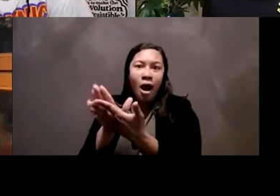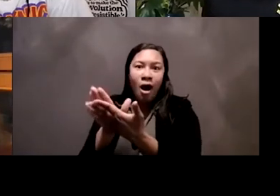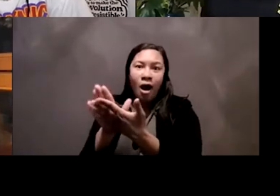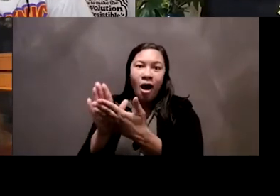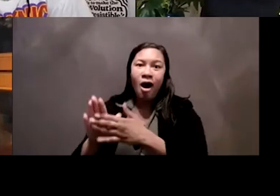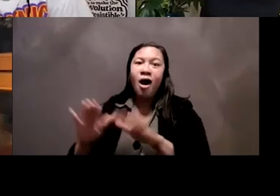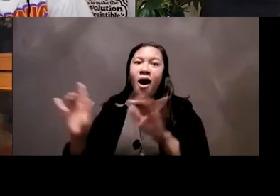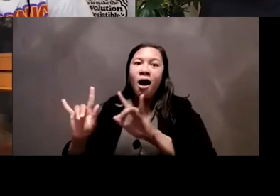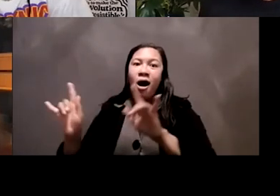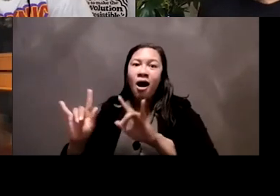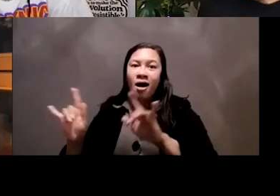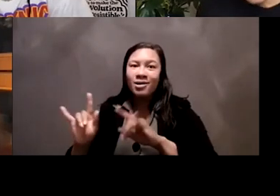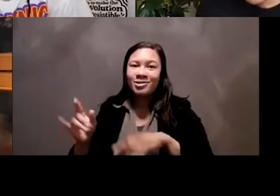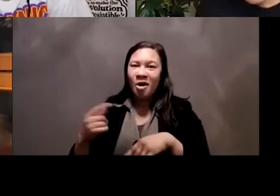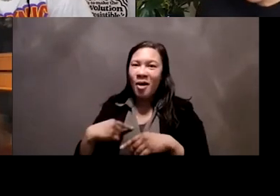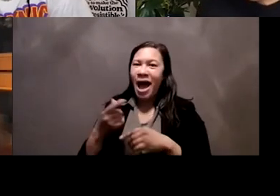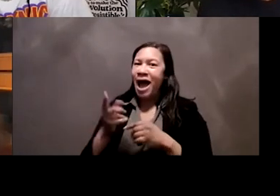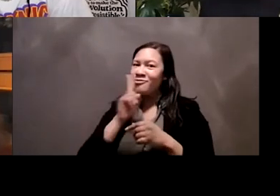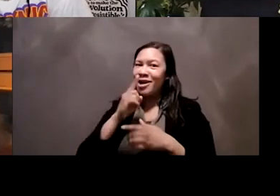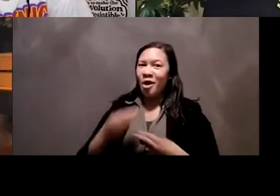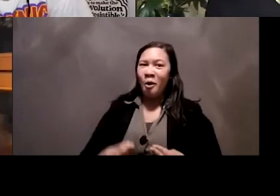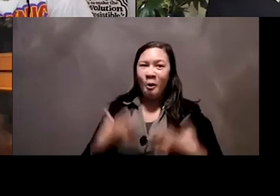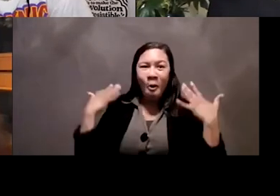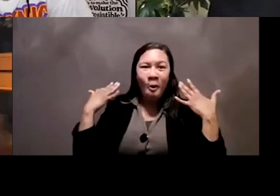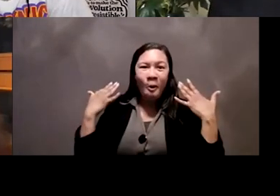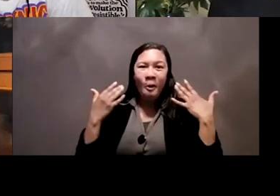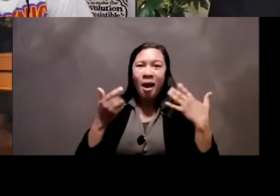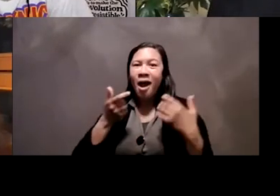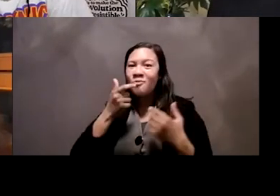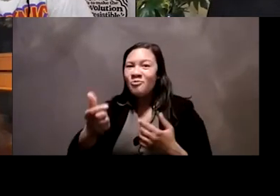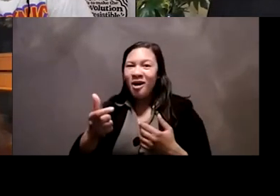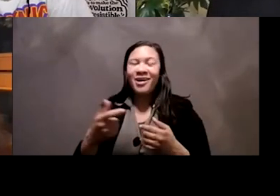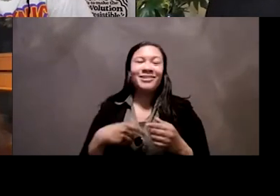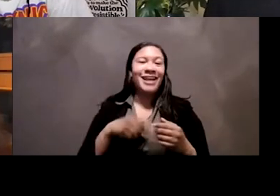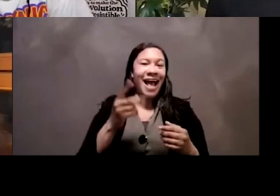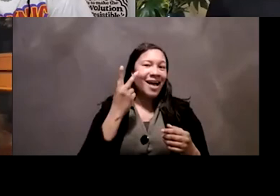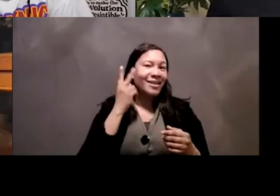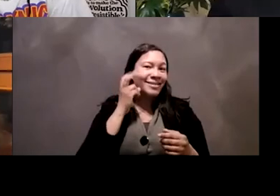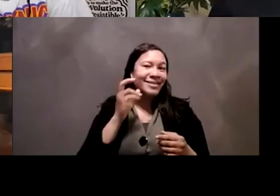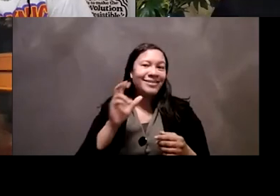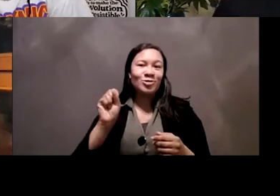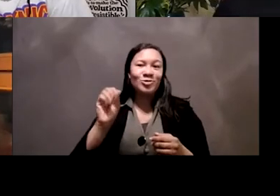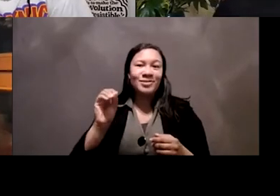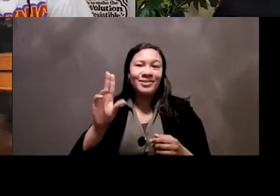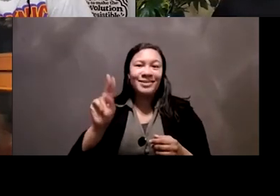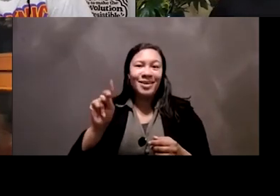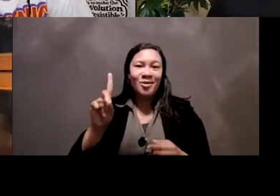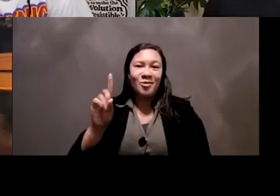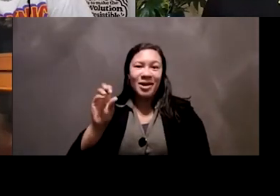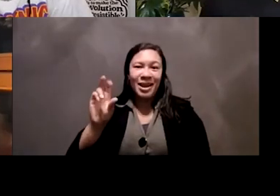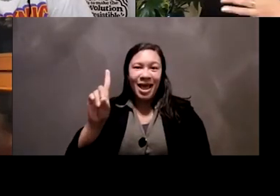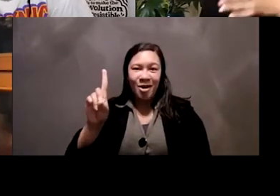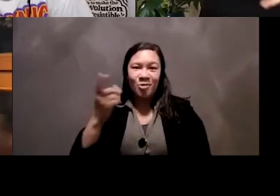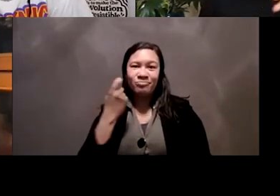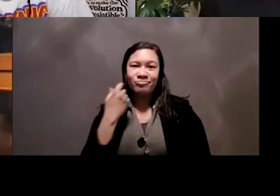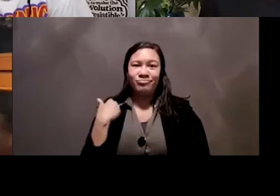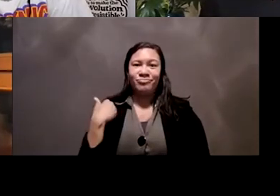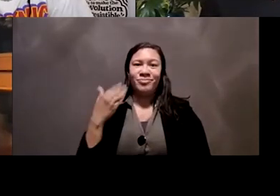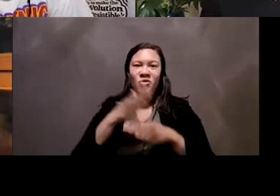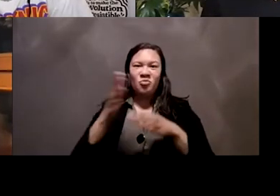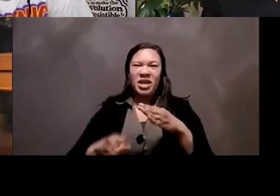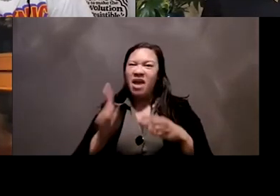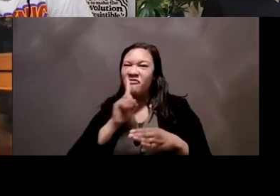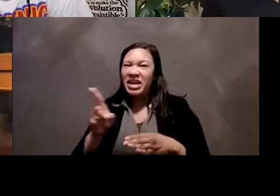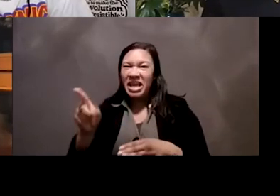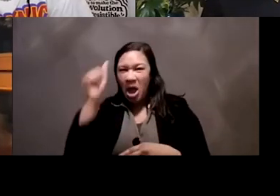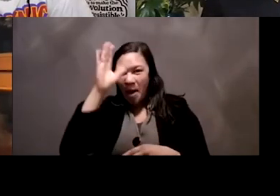like, somebody was like, they've been on the SoundCloud this weekend. He's so good. No, he really is. But I've seen that like